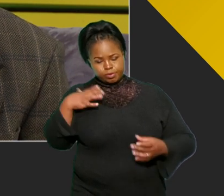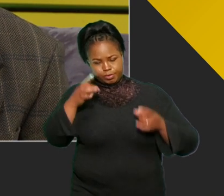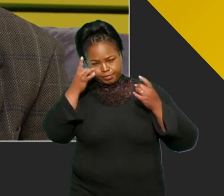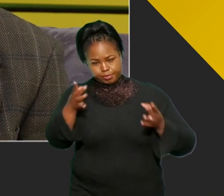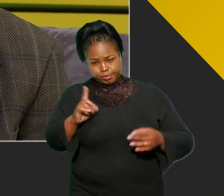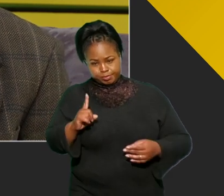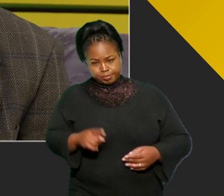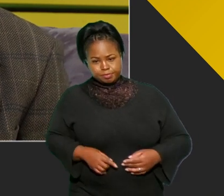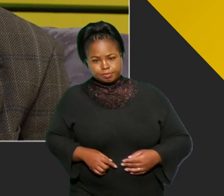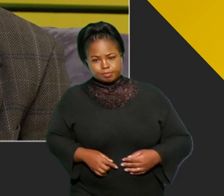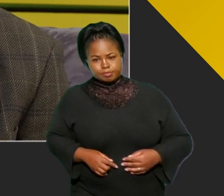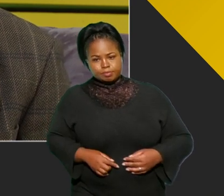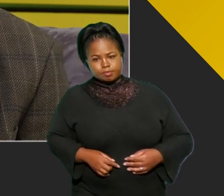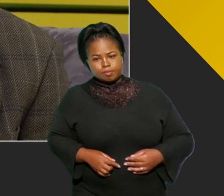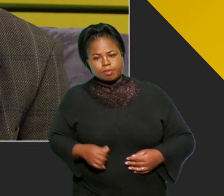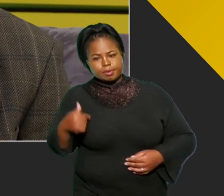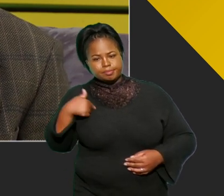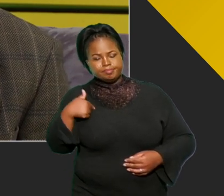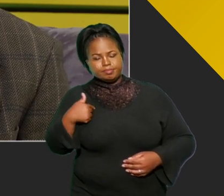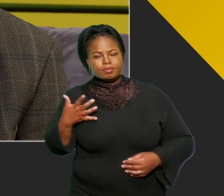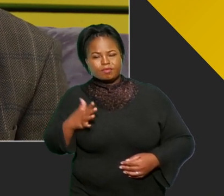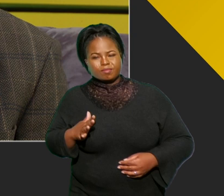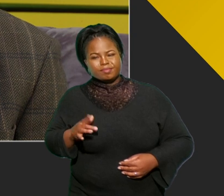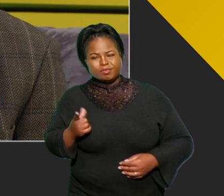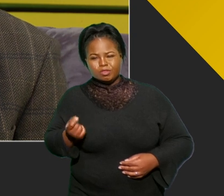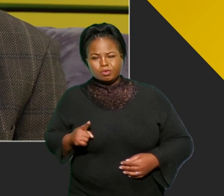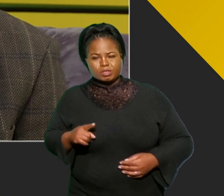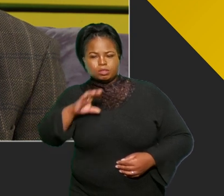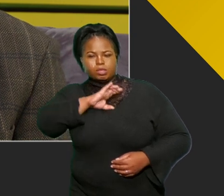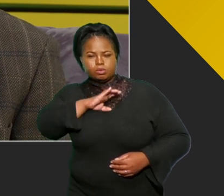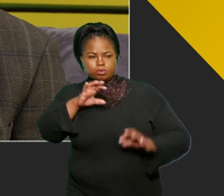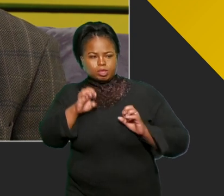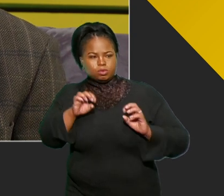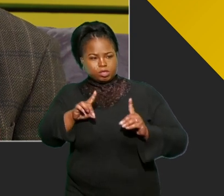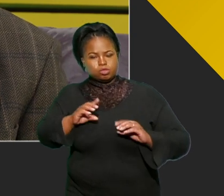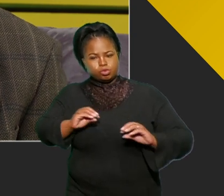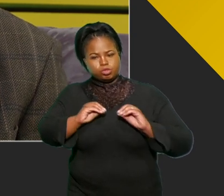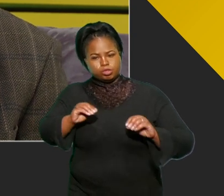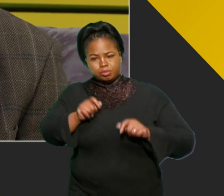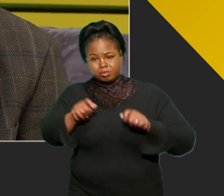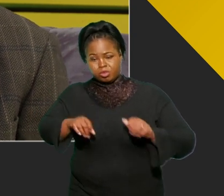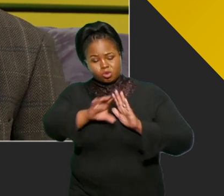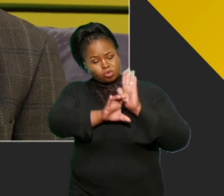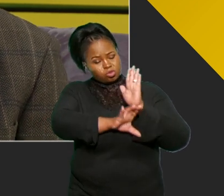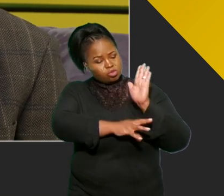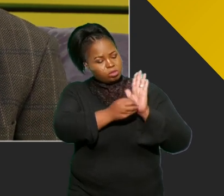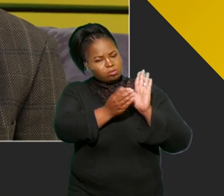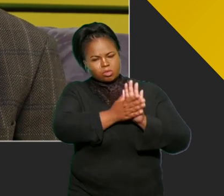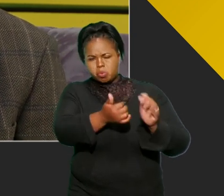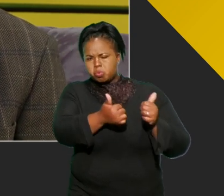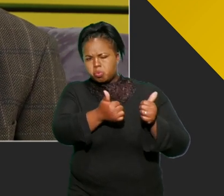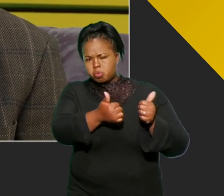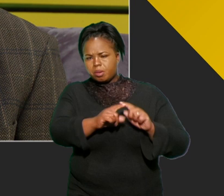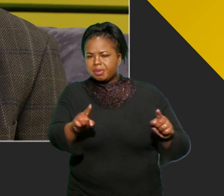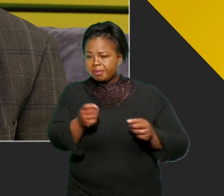indicate, msebenzi wako mholo ke consumer education. Renali good constitution. But barona abaitsebi. You know, I always